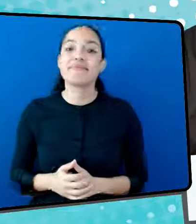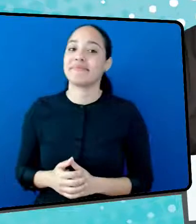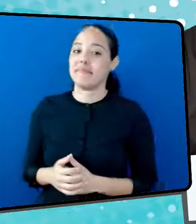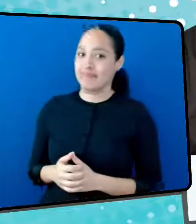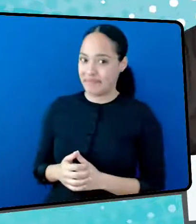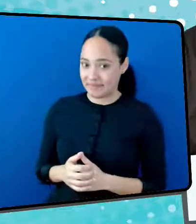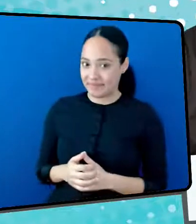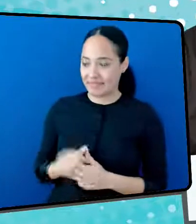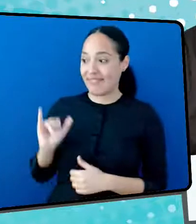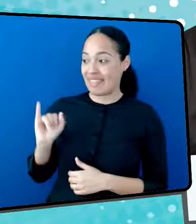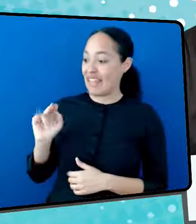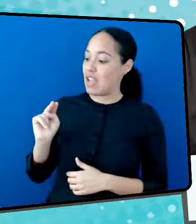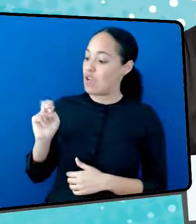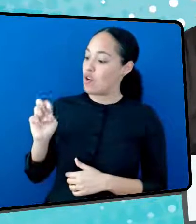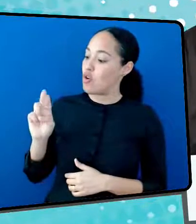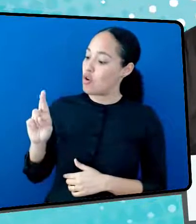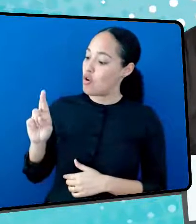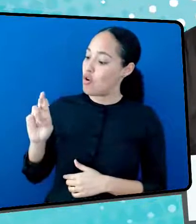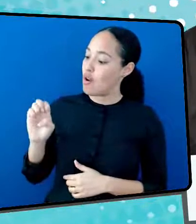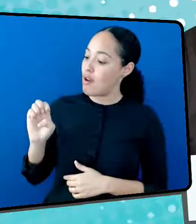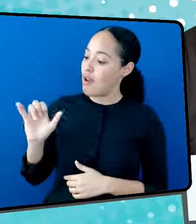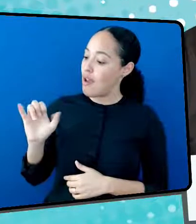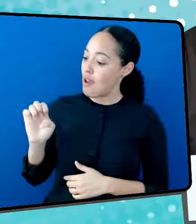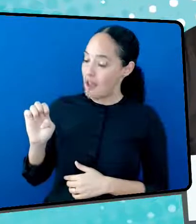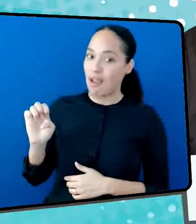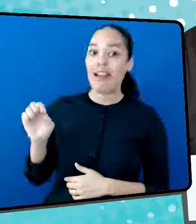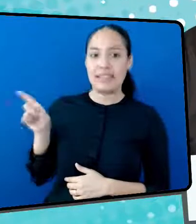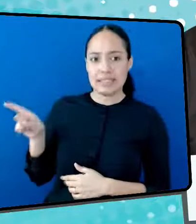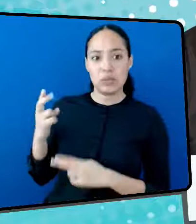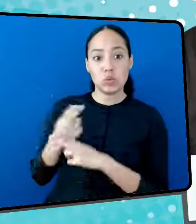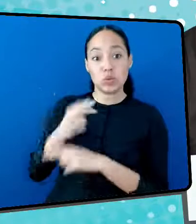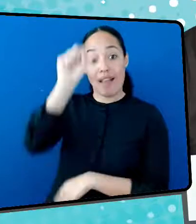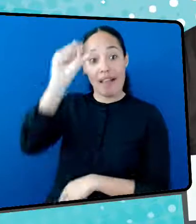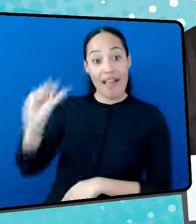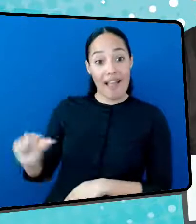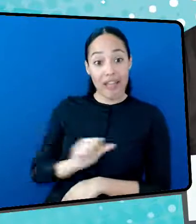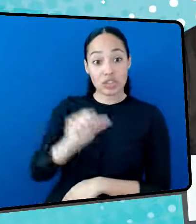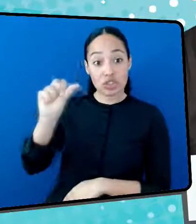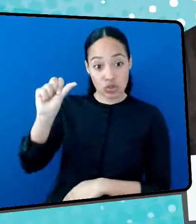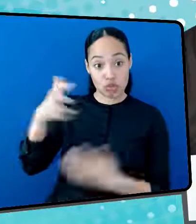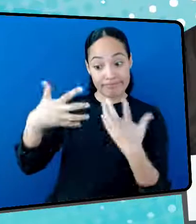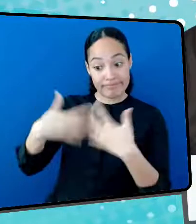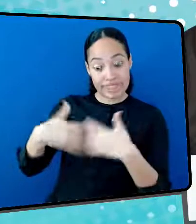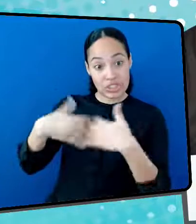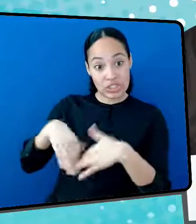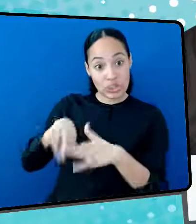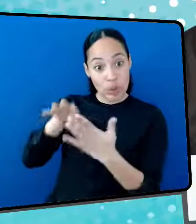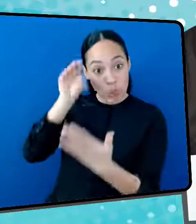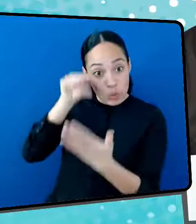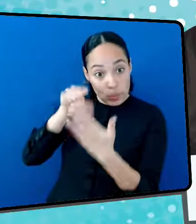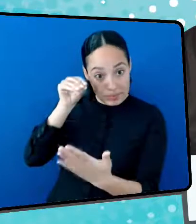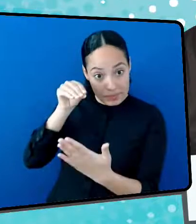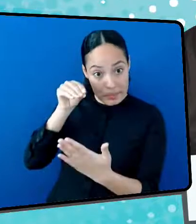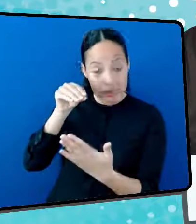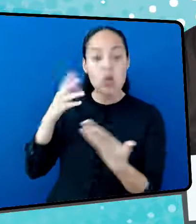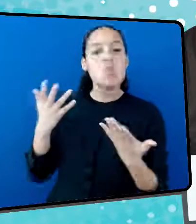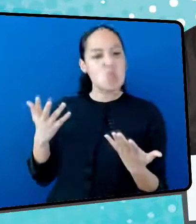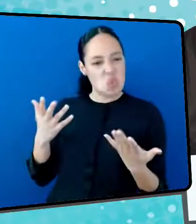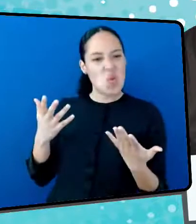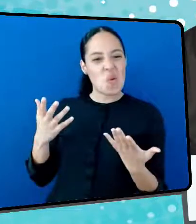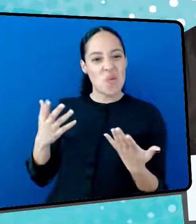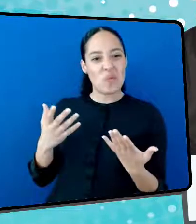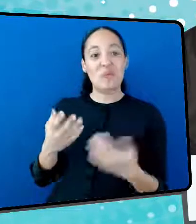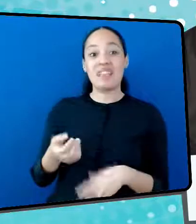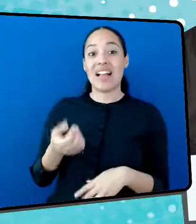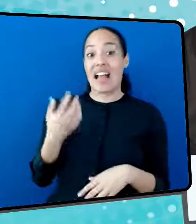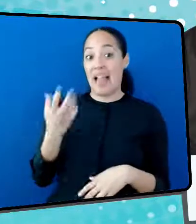mentioned, uses Azure Machine Learning, he told us. And so I thought I would do a theme around Azure Machine Learning. So we have 4 modules. We've